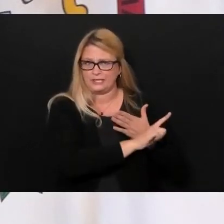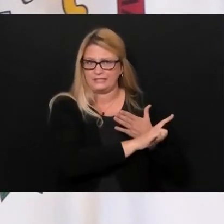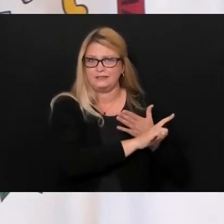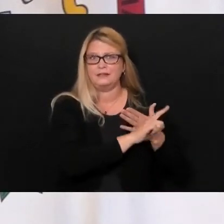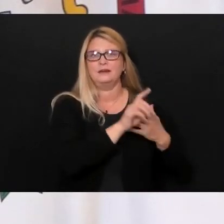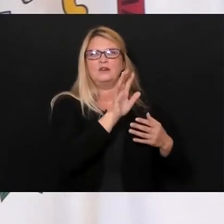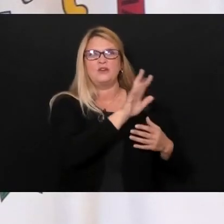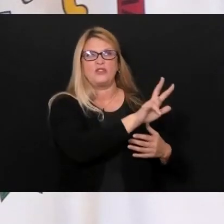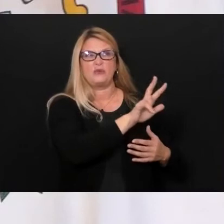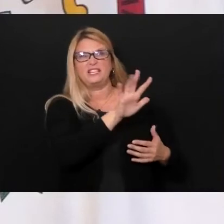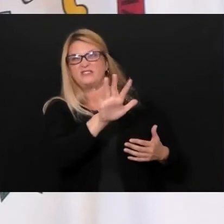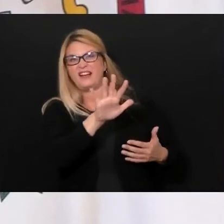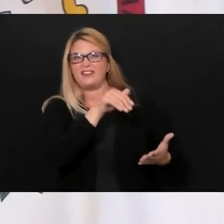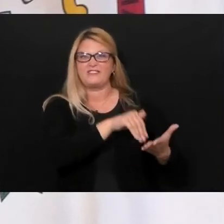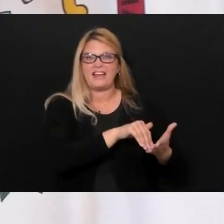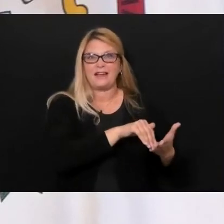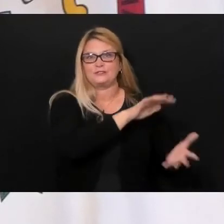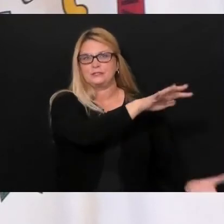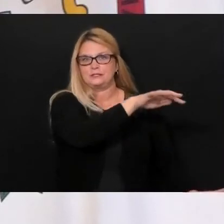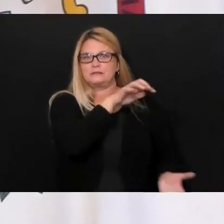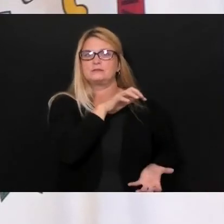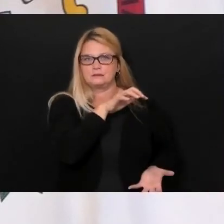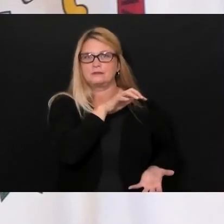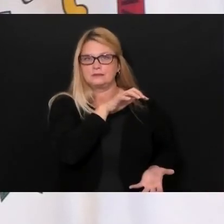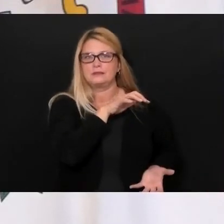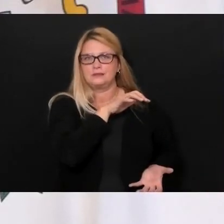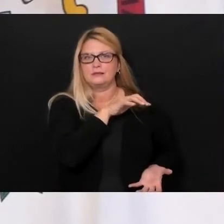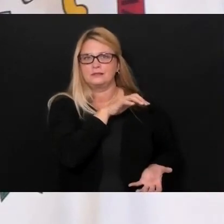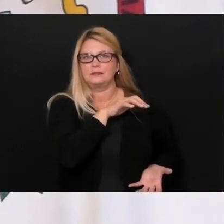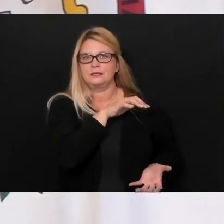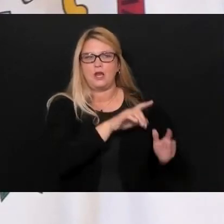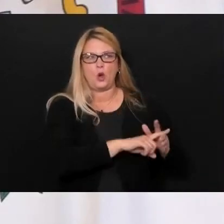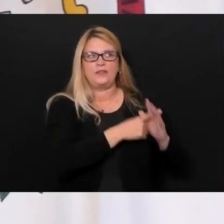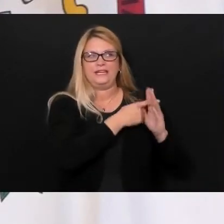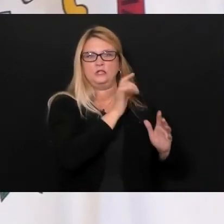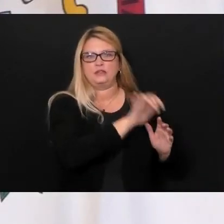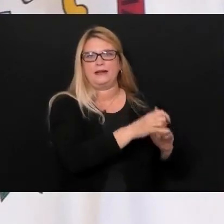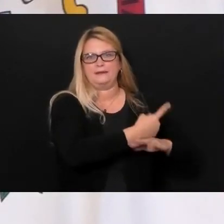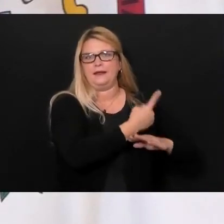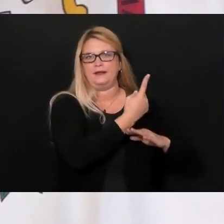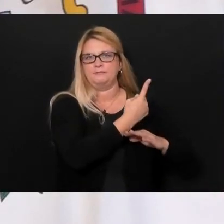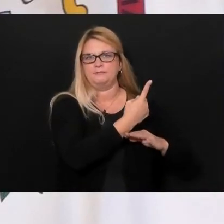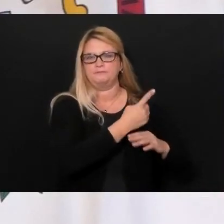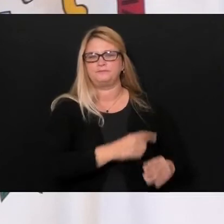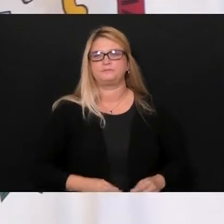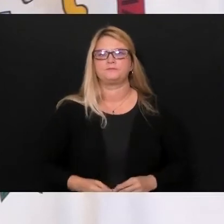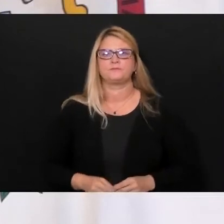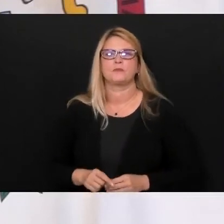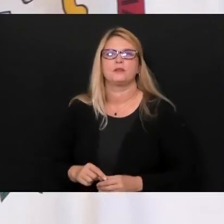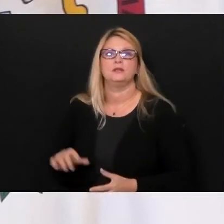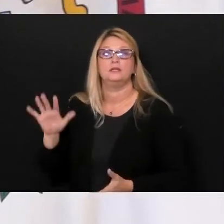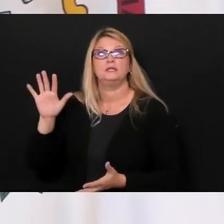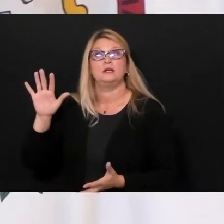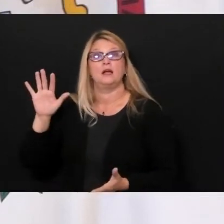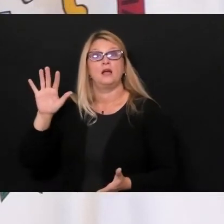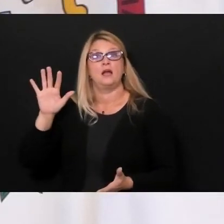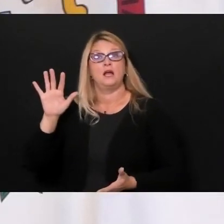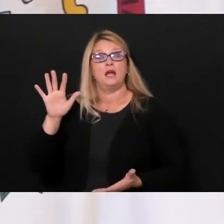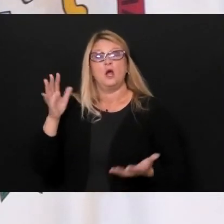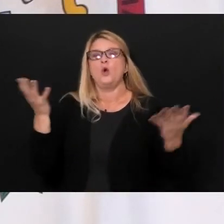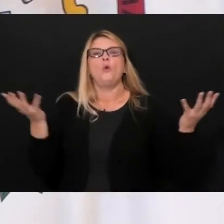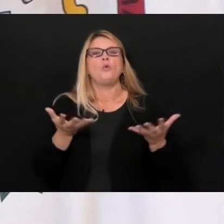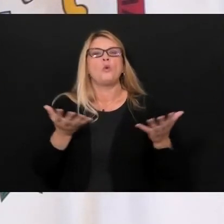their 3,000 to 5,000, it'll come in on in the initial the initial time period. But